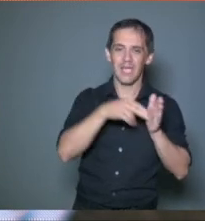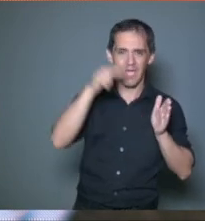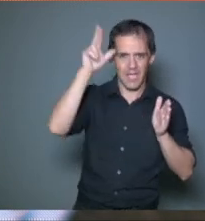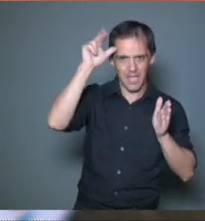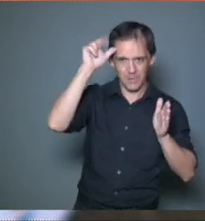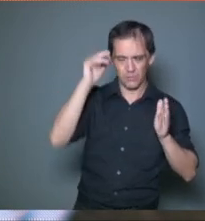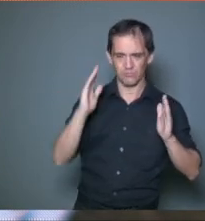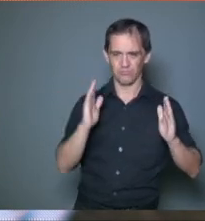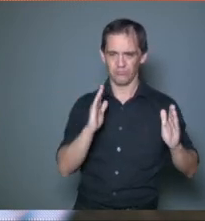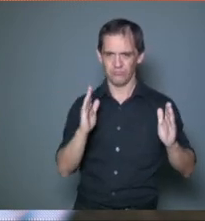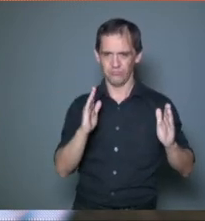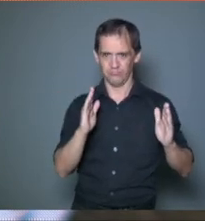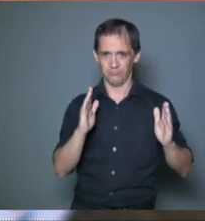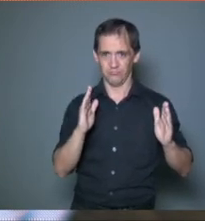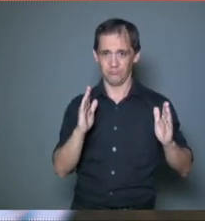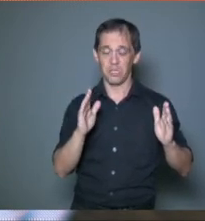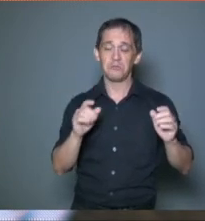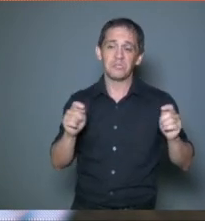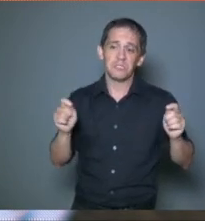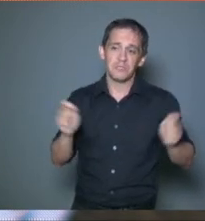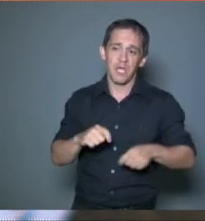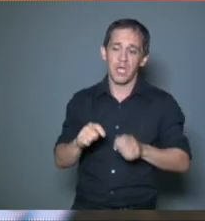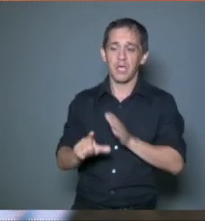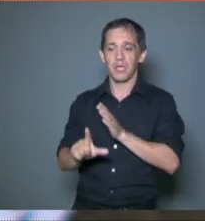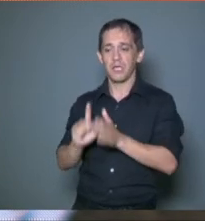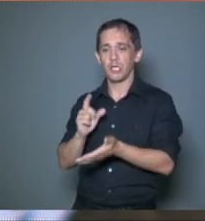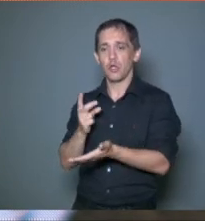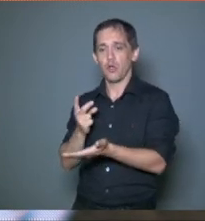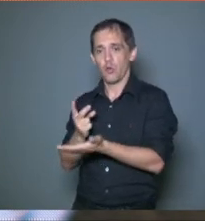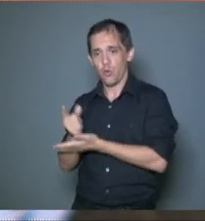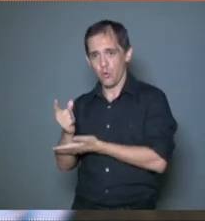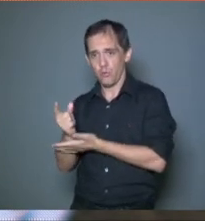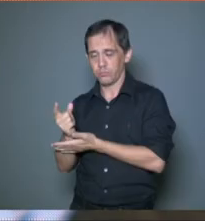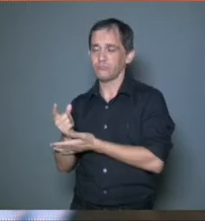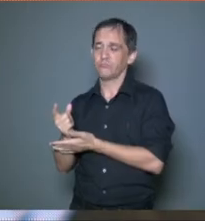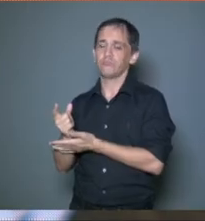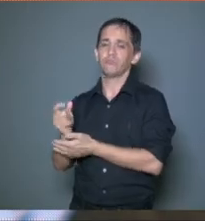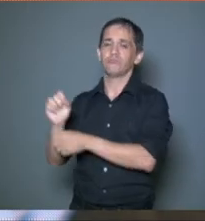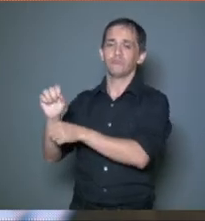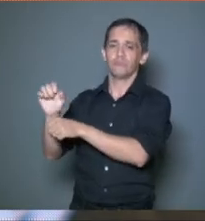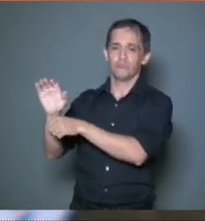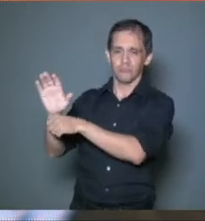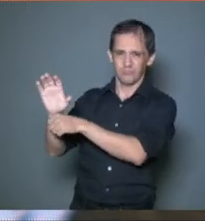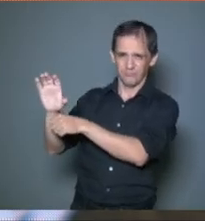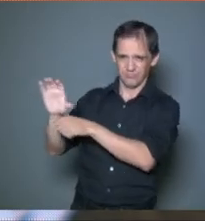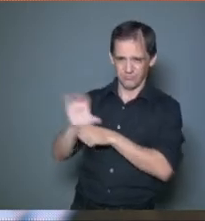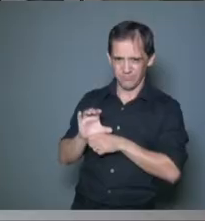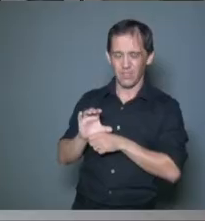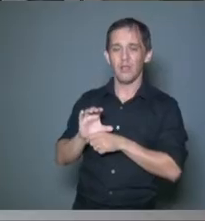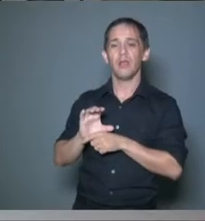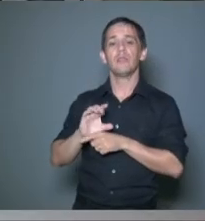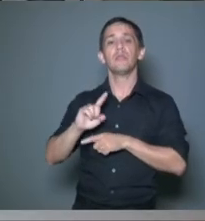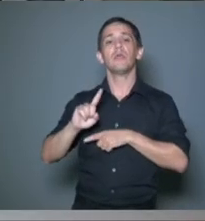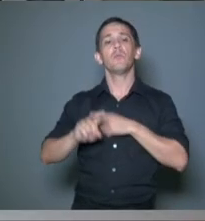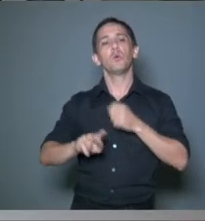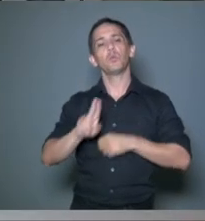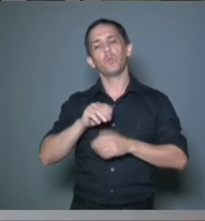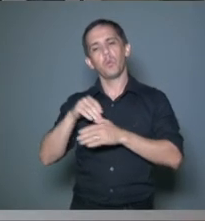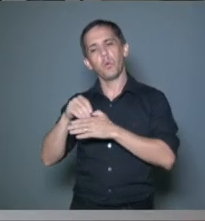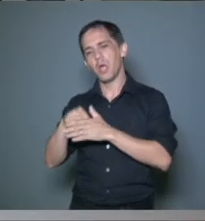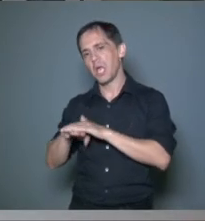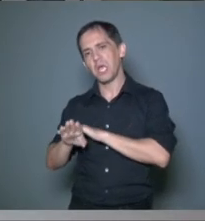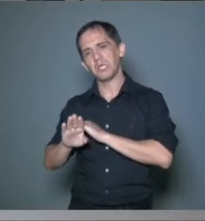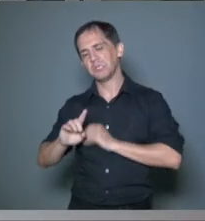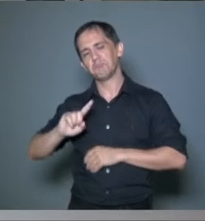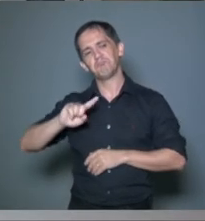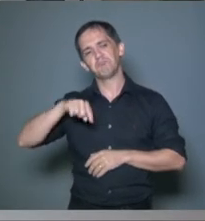April last year. Next year, we may buy part of the fertilizer to apply November, December, and we could buy